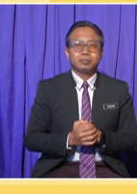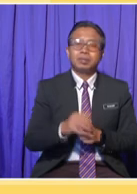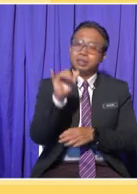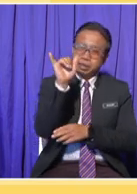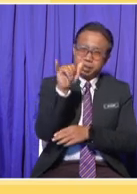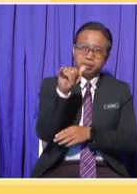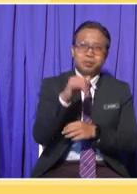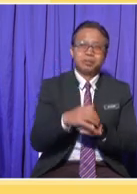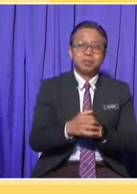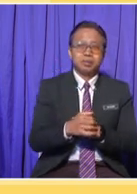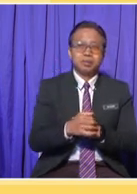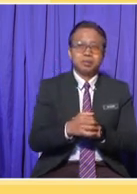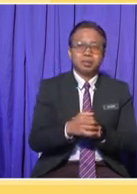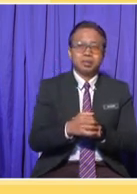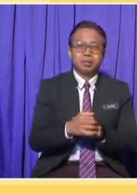Yes.